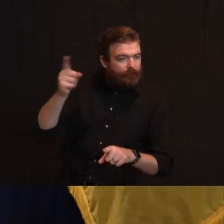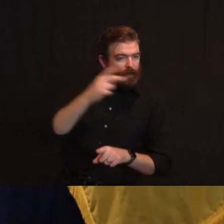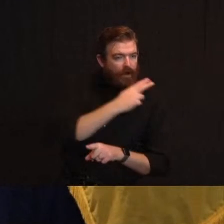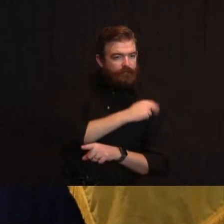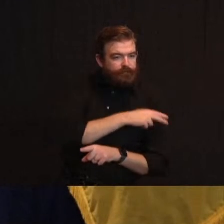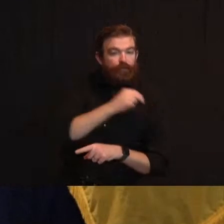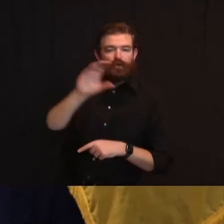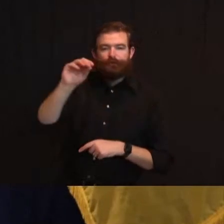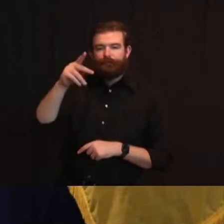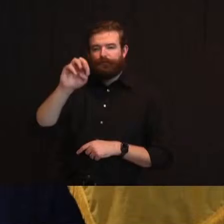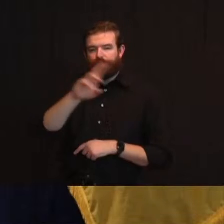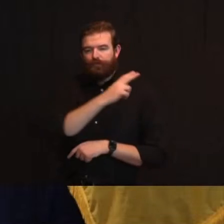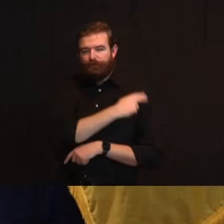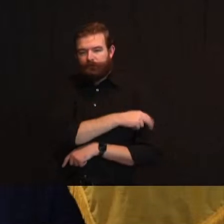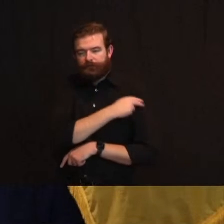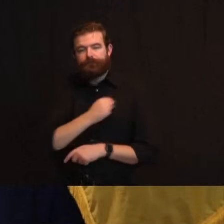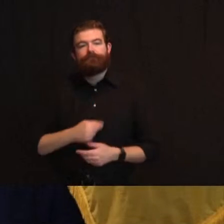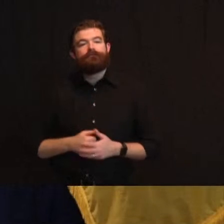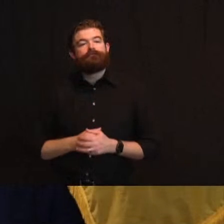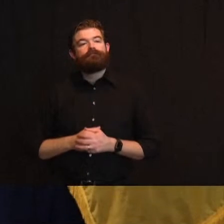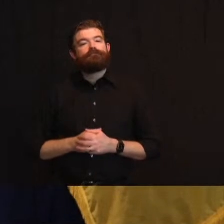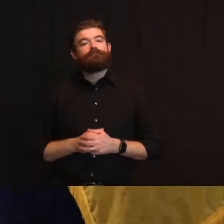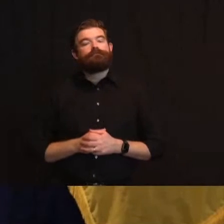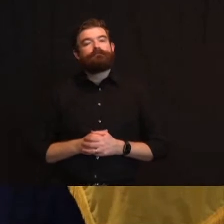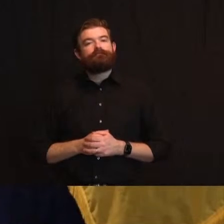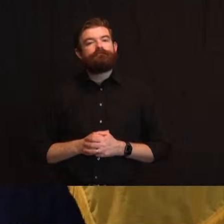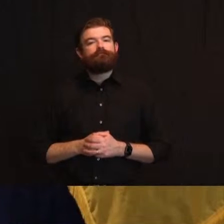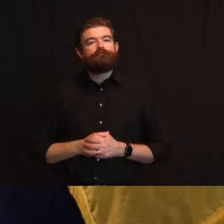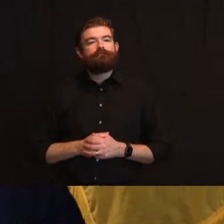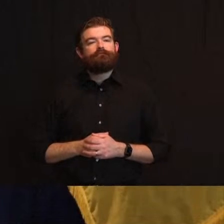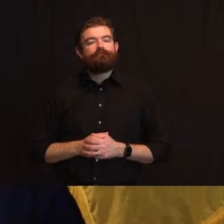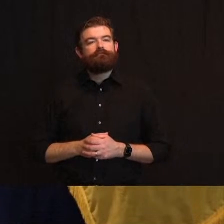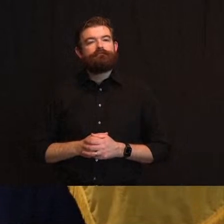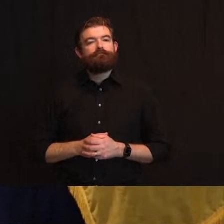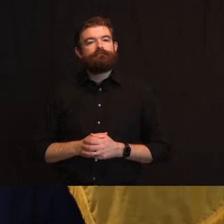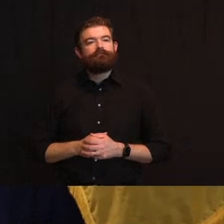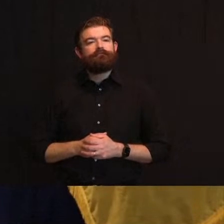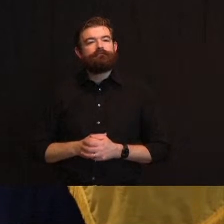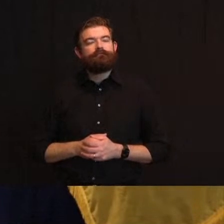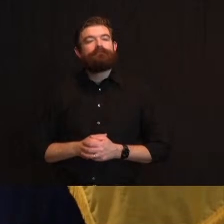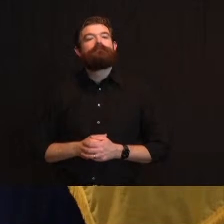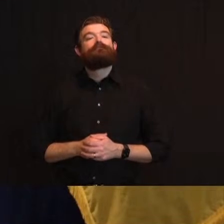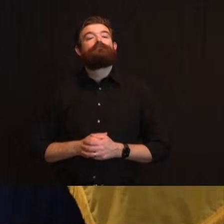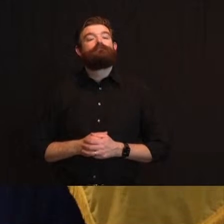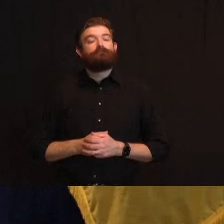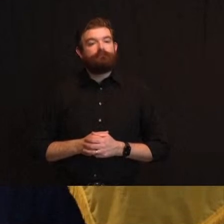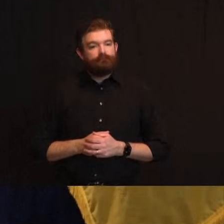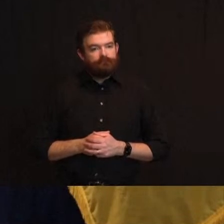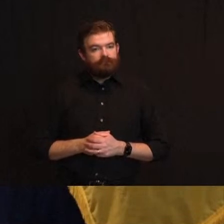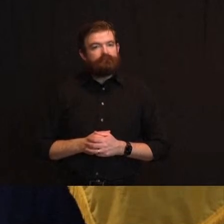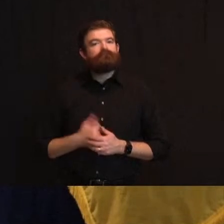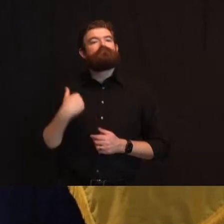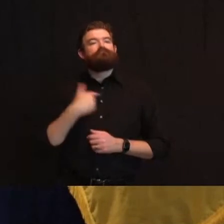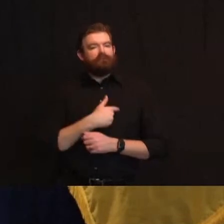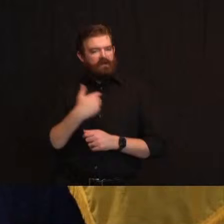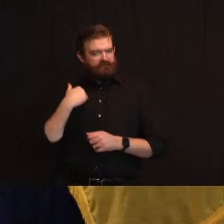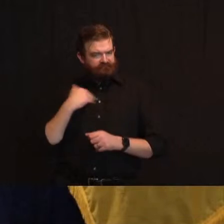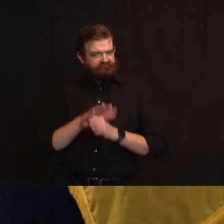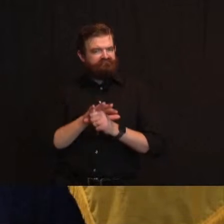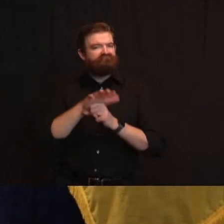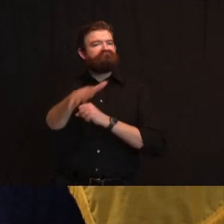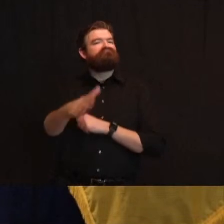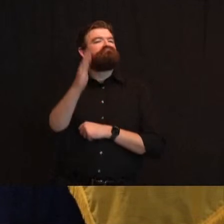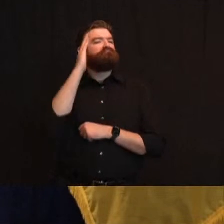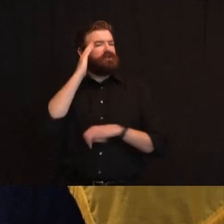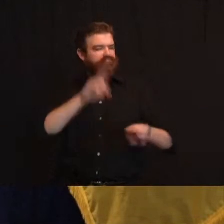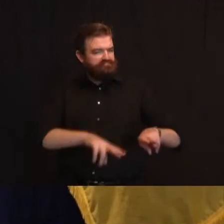our capacities on the hard asset side are really strong right now. Beds, PPE, ventilators.